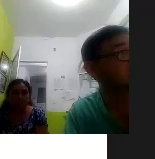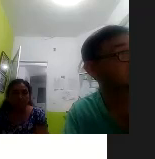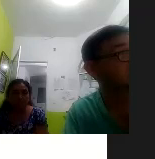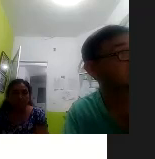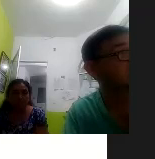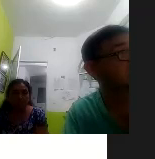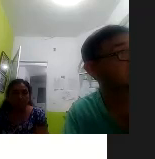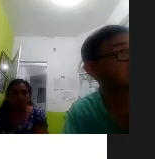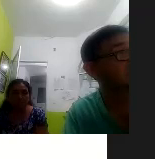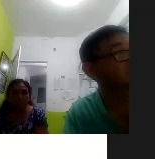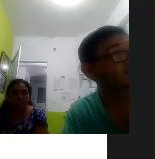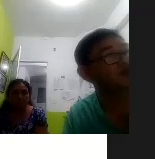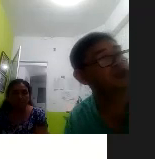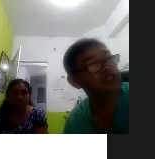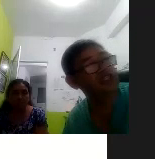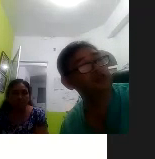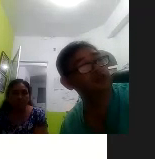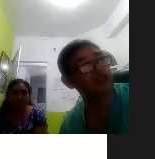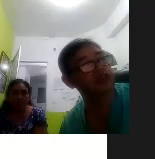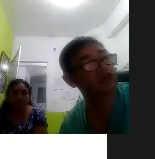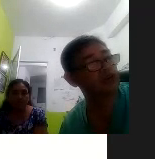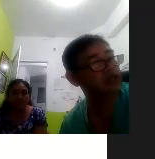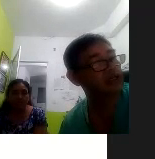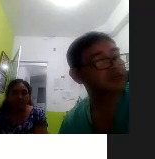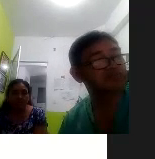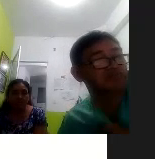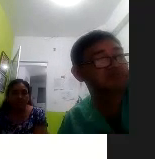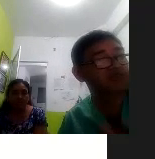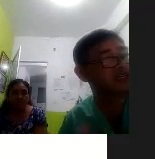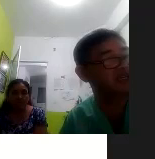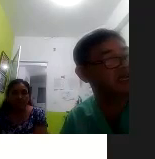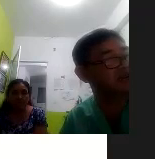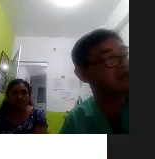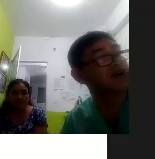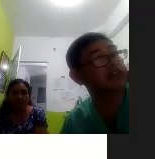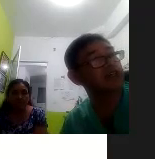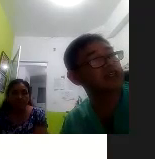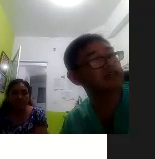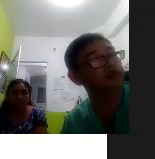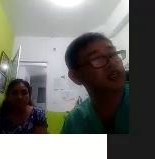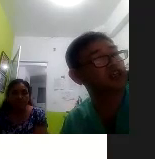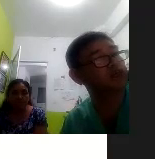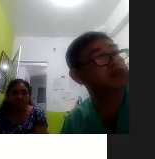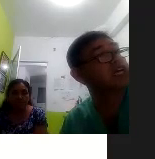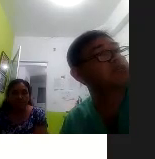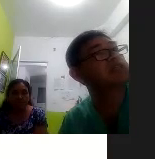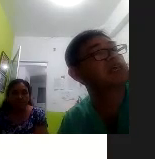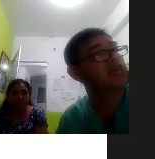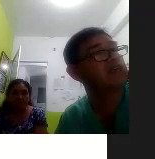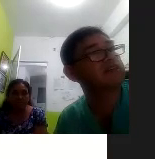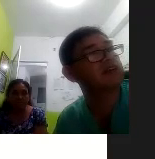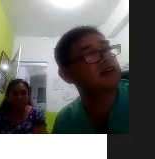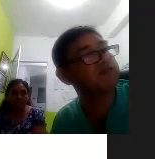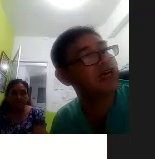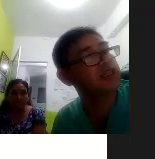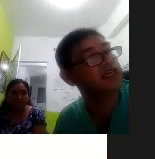English. If you put Ishbut in Google, you can find a lot of information about that, but I